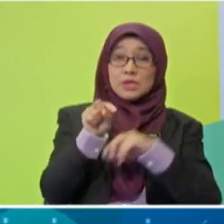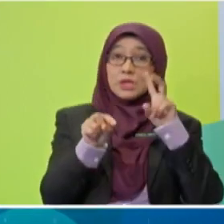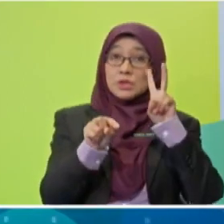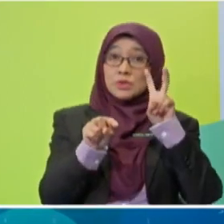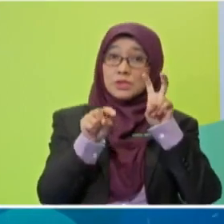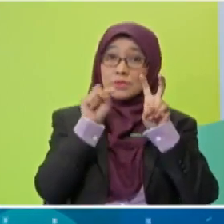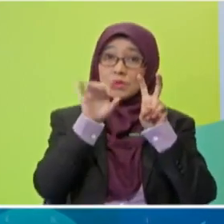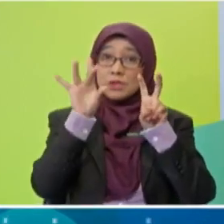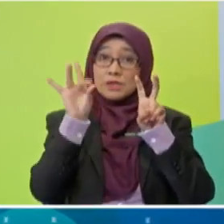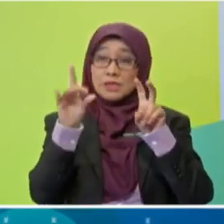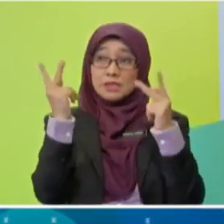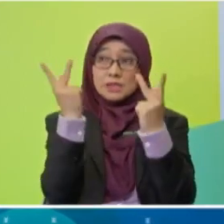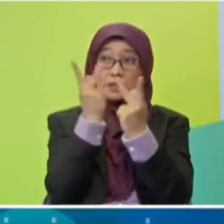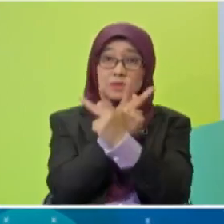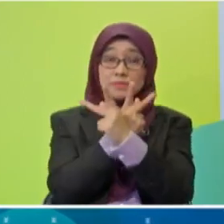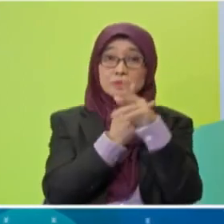heart.